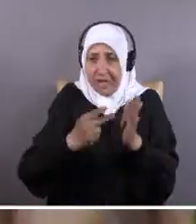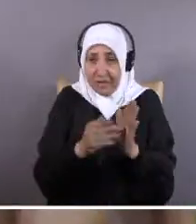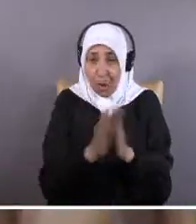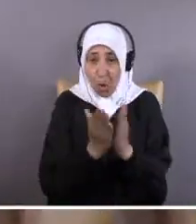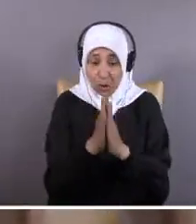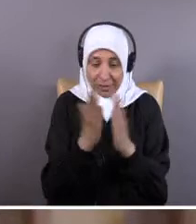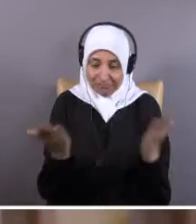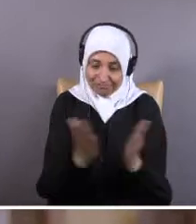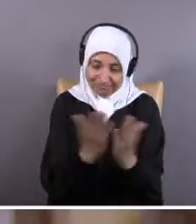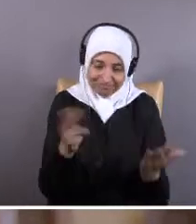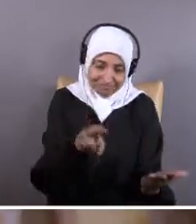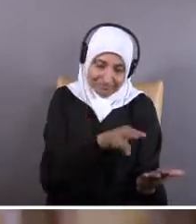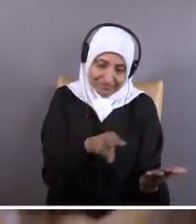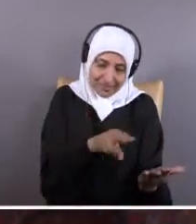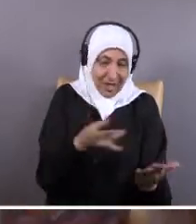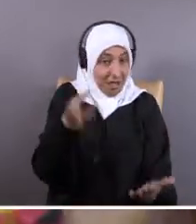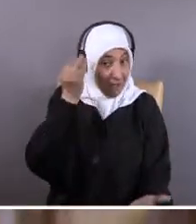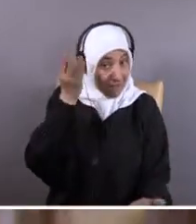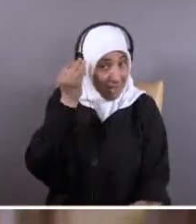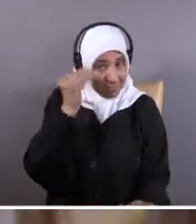You can achieve knowledge through